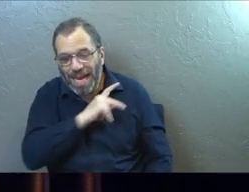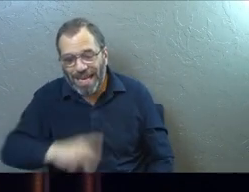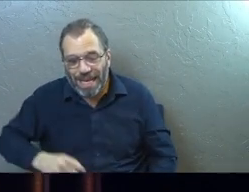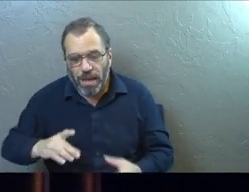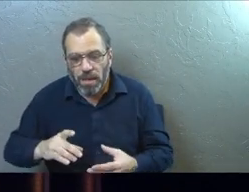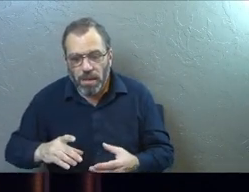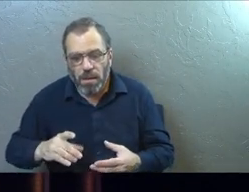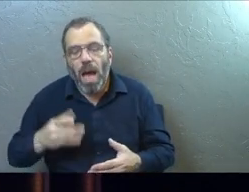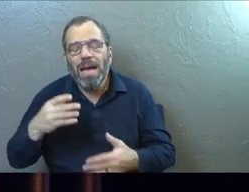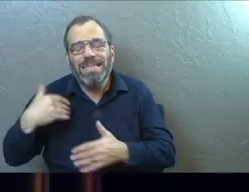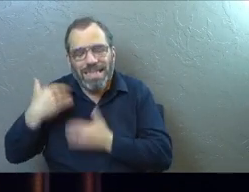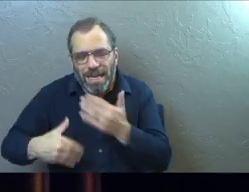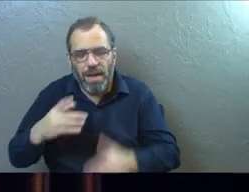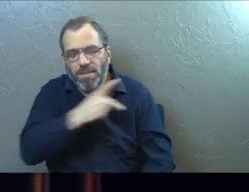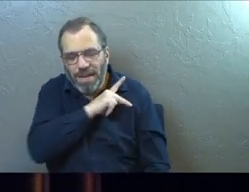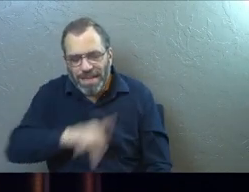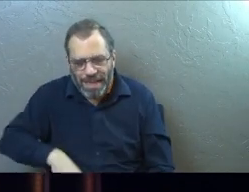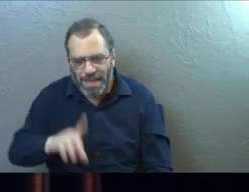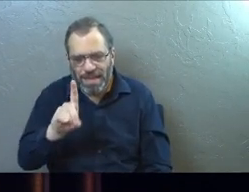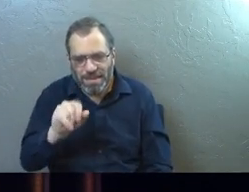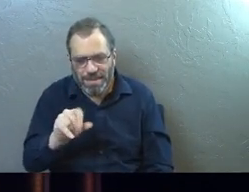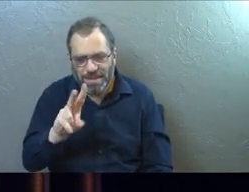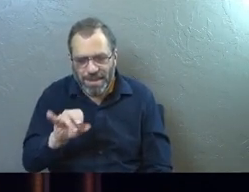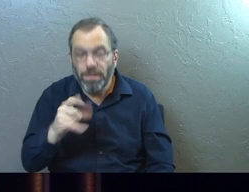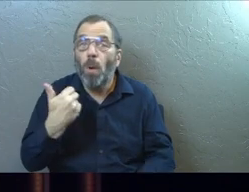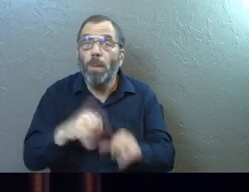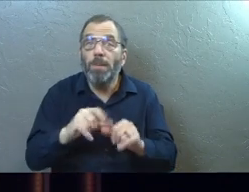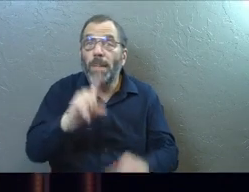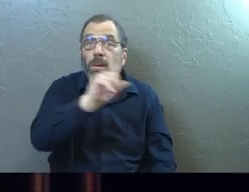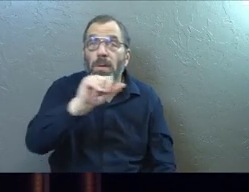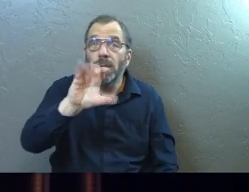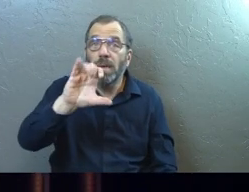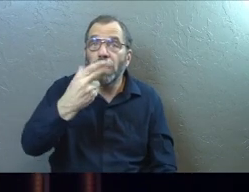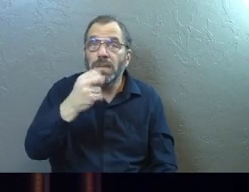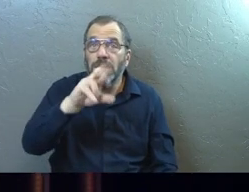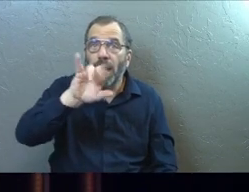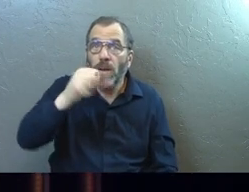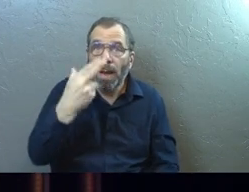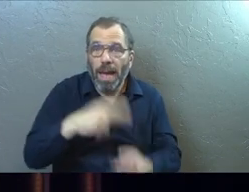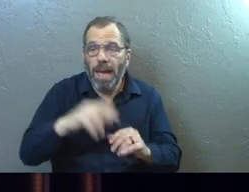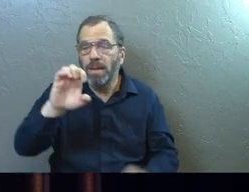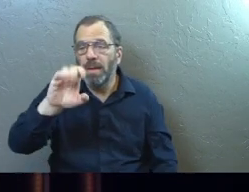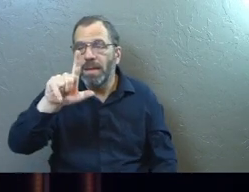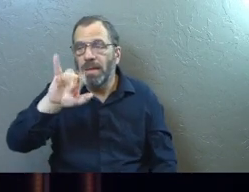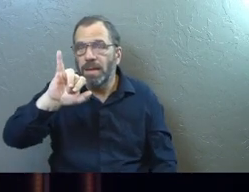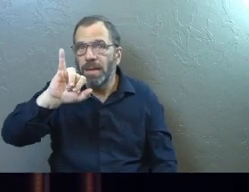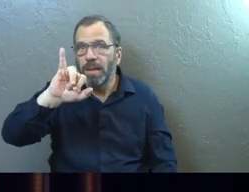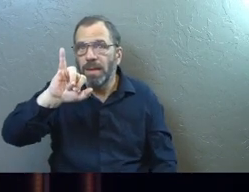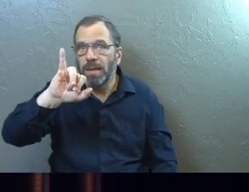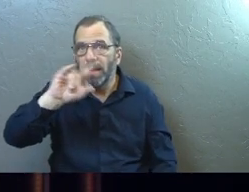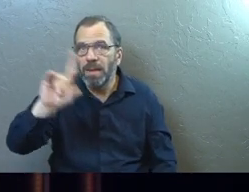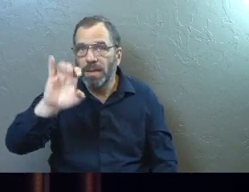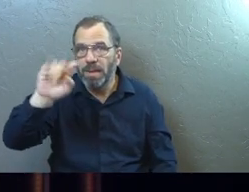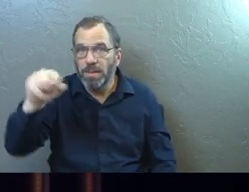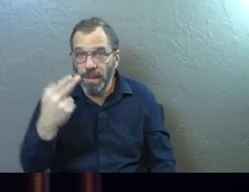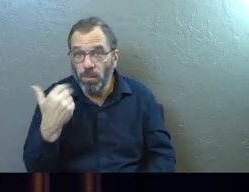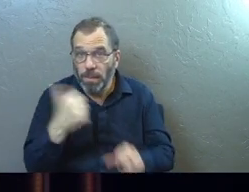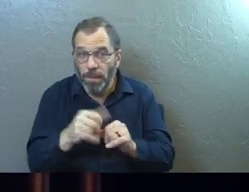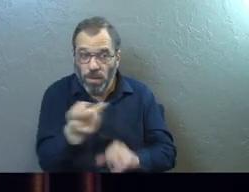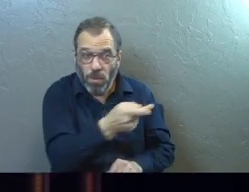David. So we'll pause there. So remember last week we had Zechariah and Elizabeth, and this is the Elizabeth that was just referenced in that